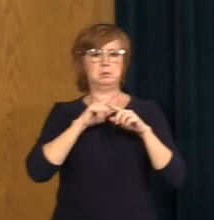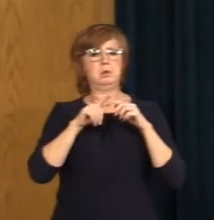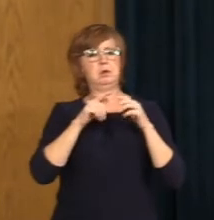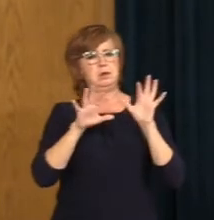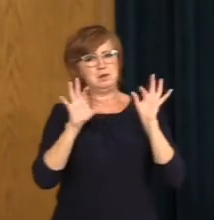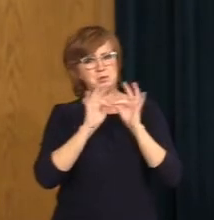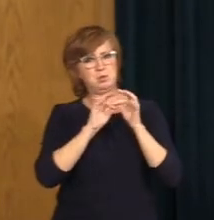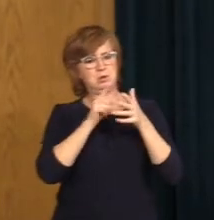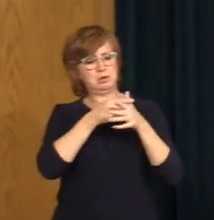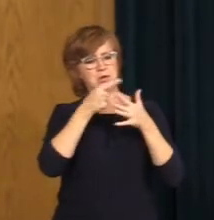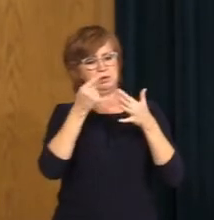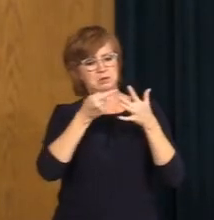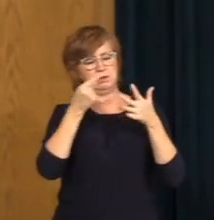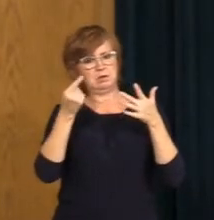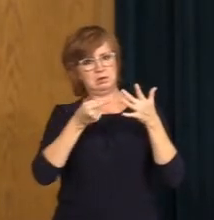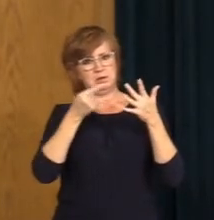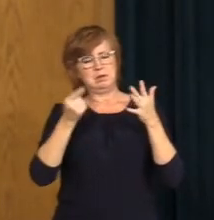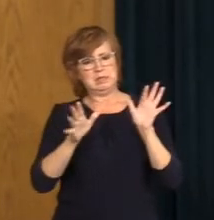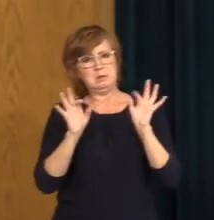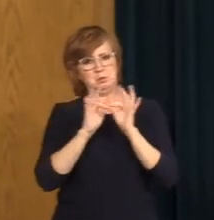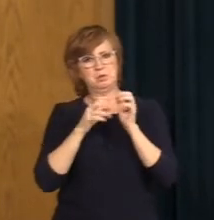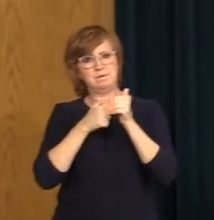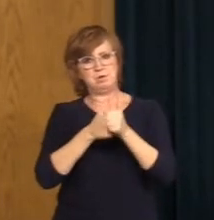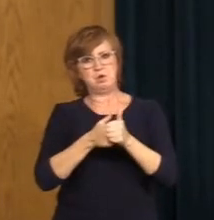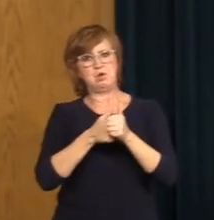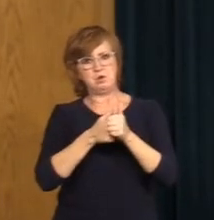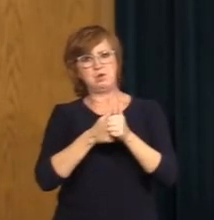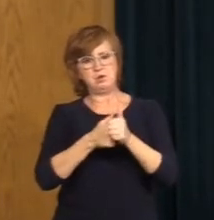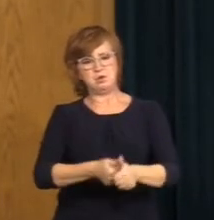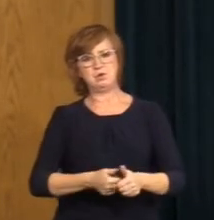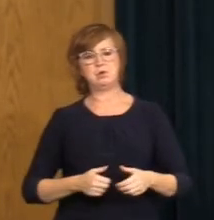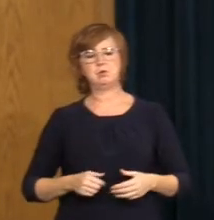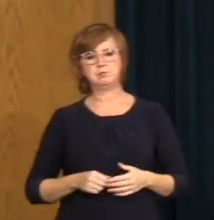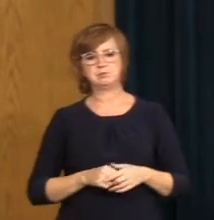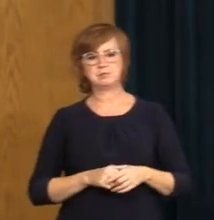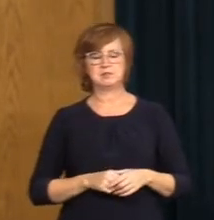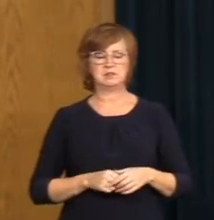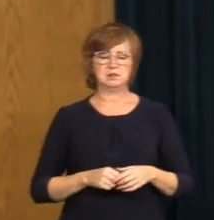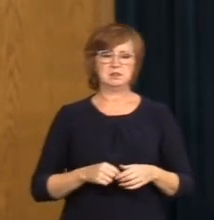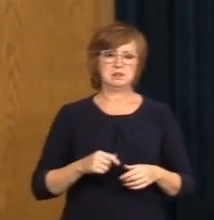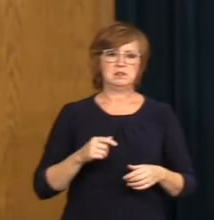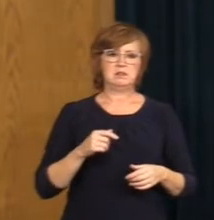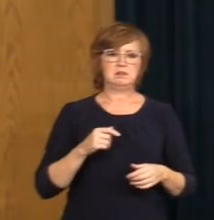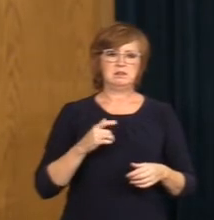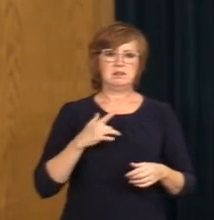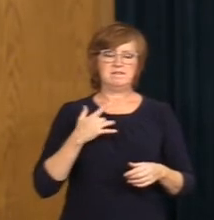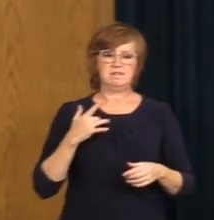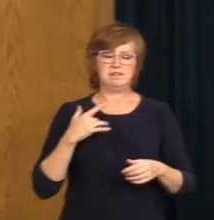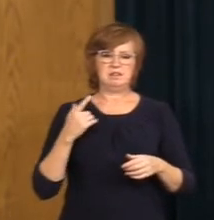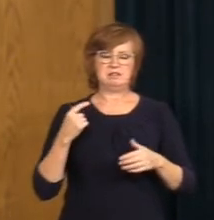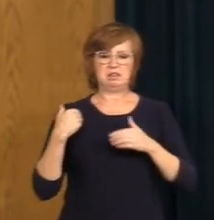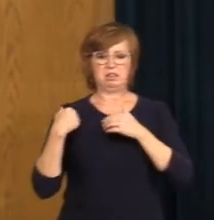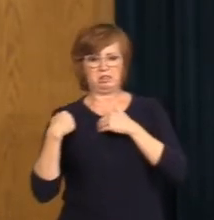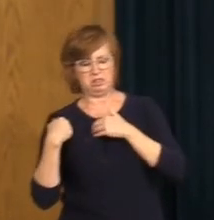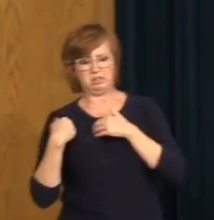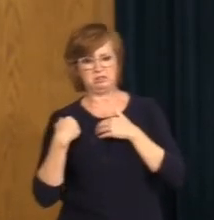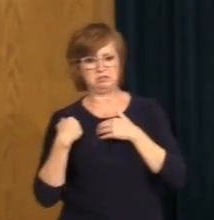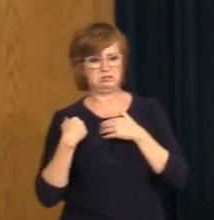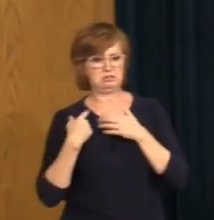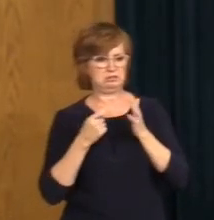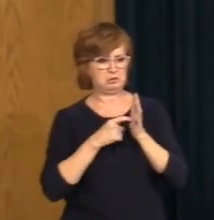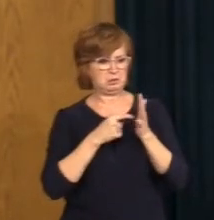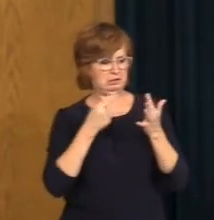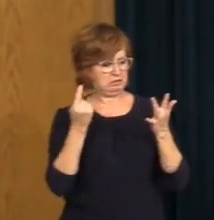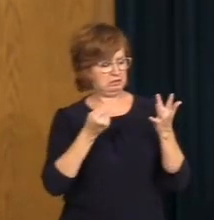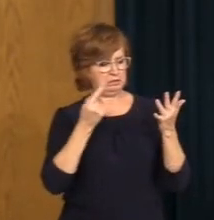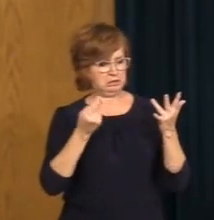additional, kind of responsibility for people who are going to work or shopping or even children going to school, it